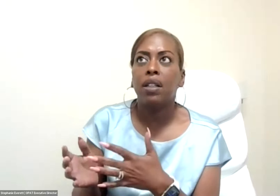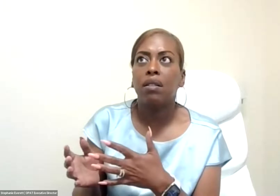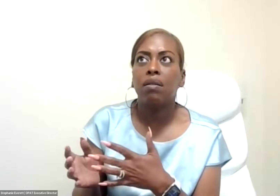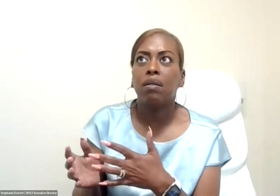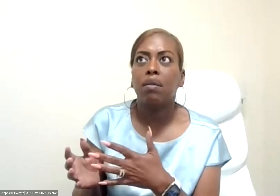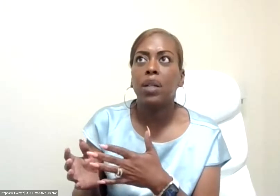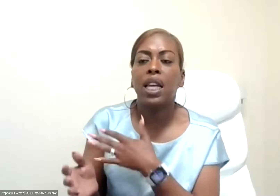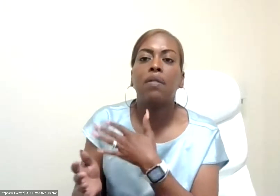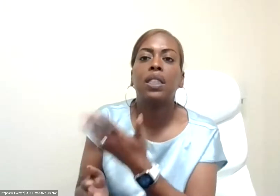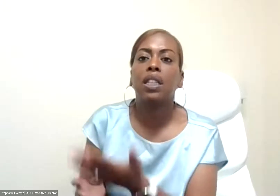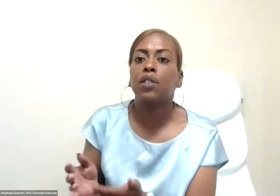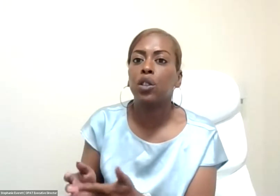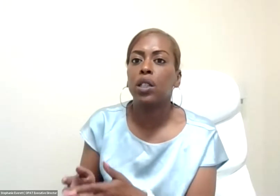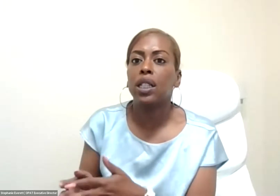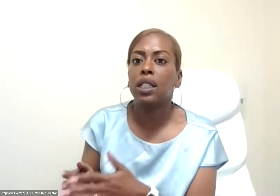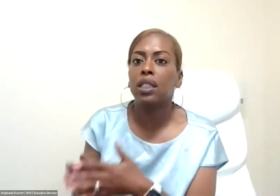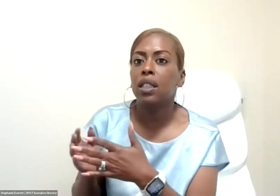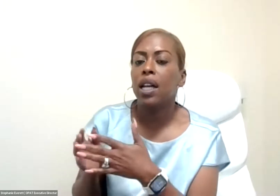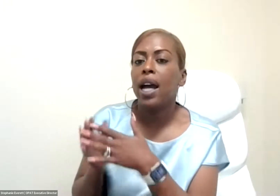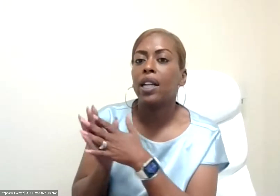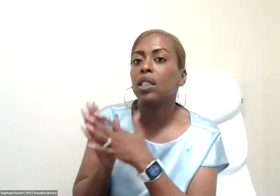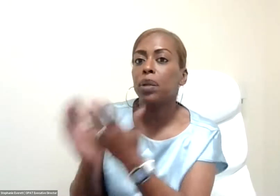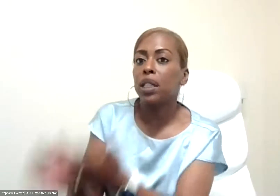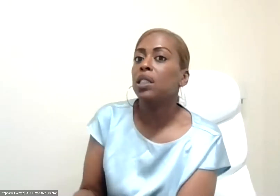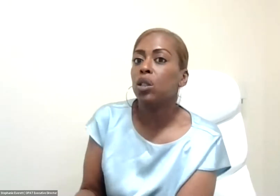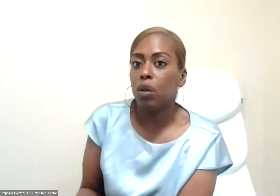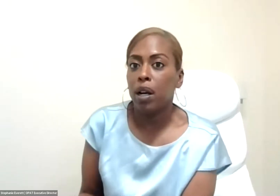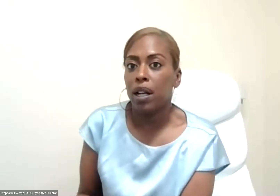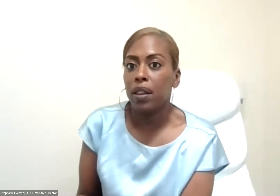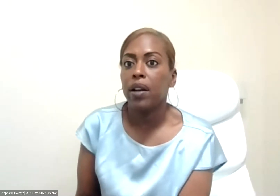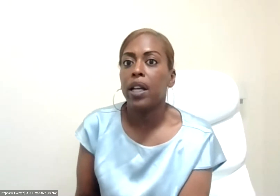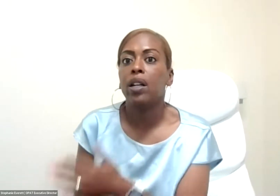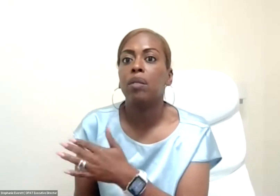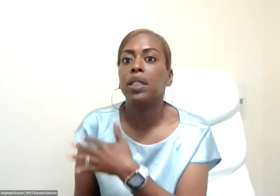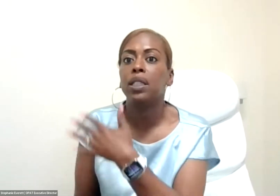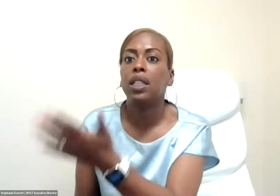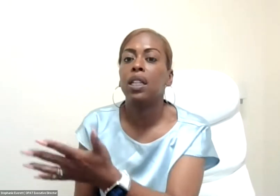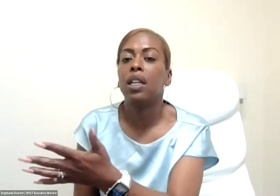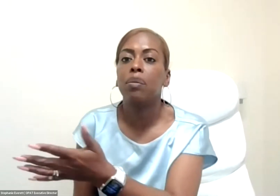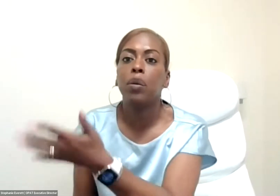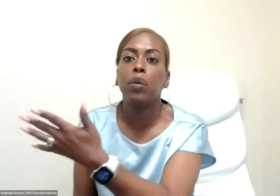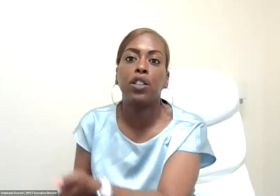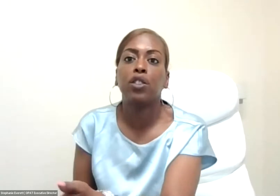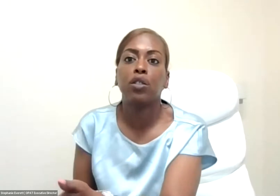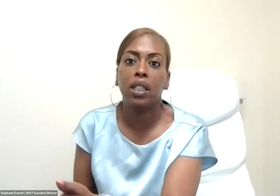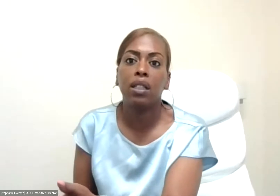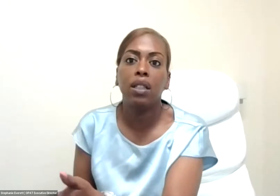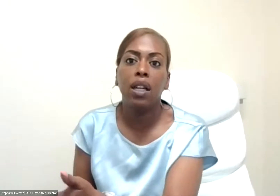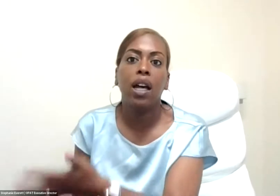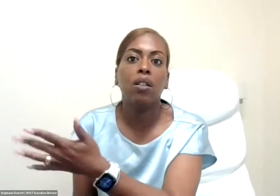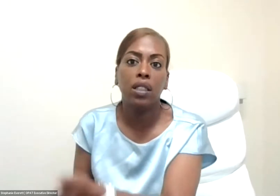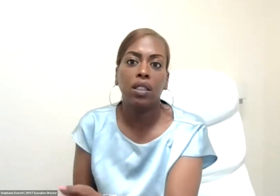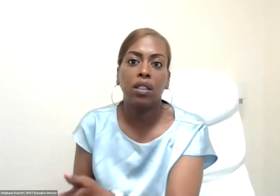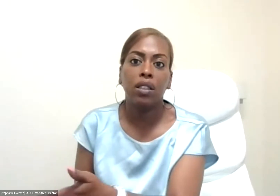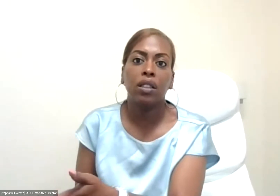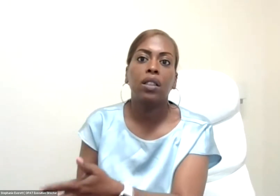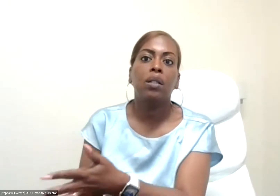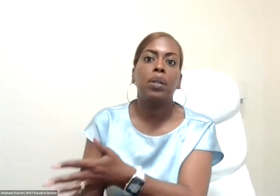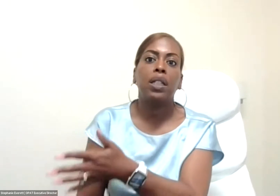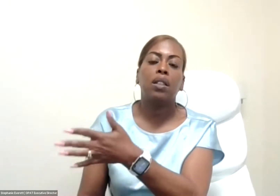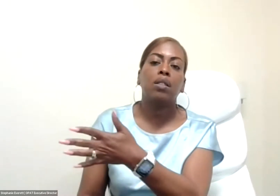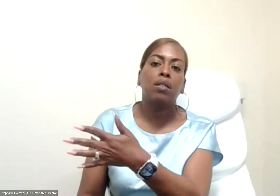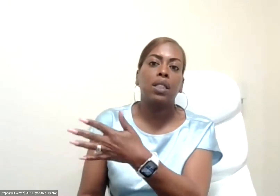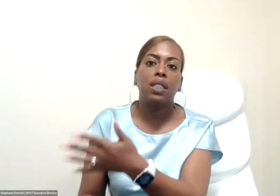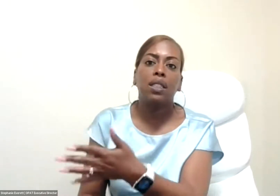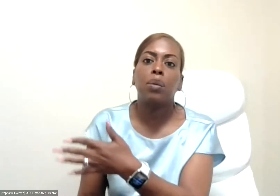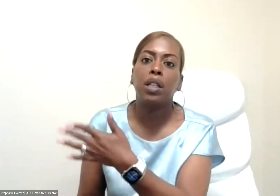not even, we can't even say for sure it is actually police who are parking there. It could be city, it could be Whittier Street Health Center,